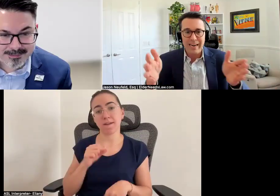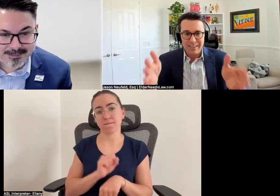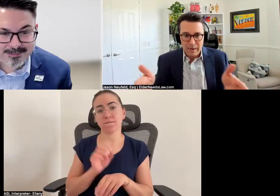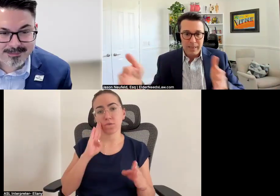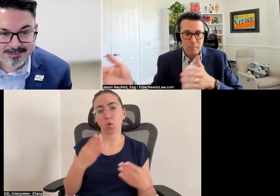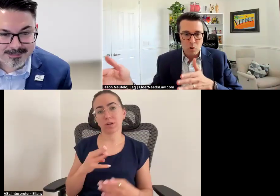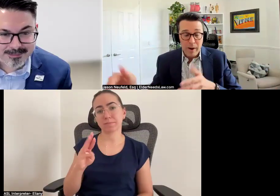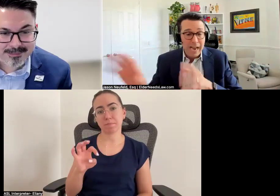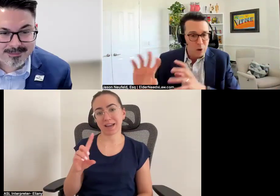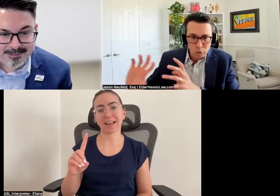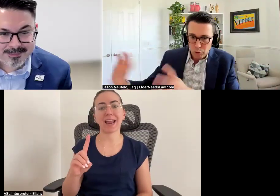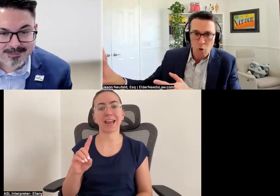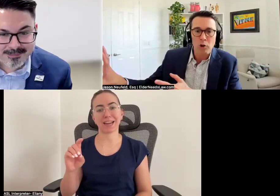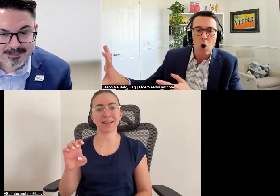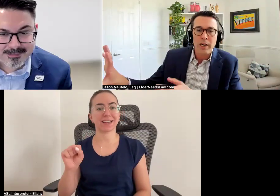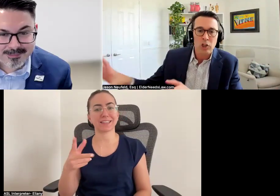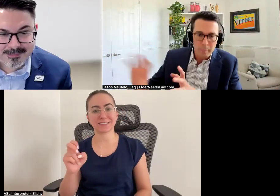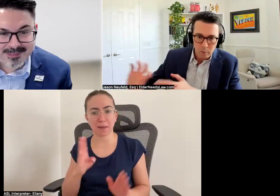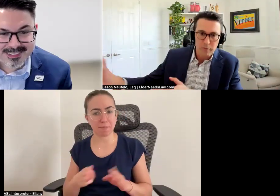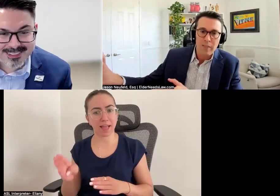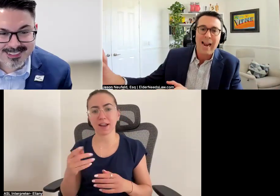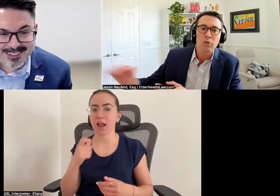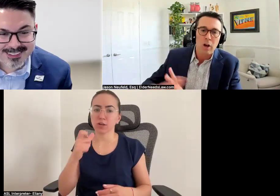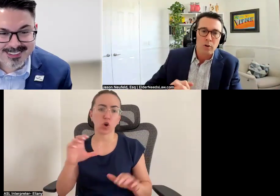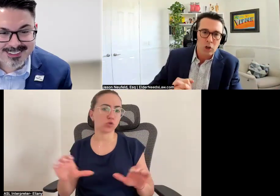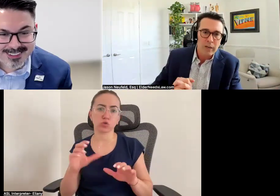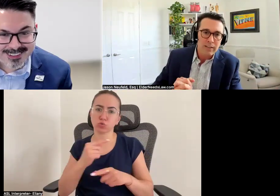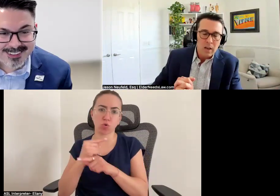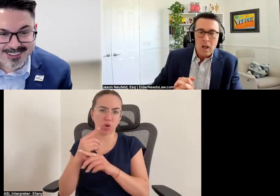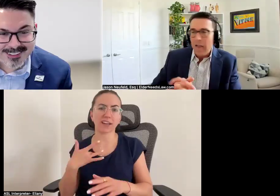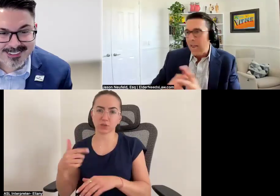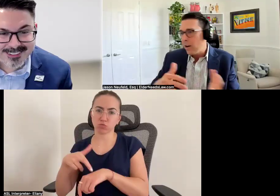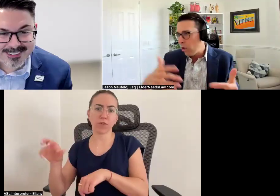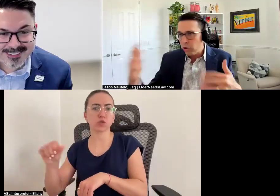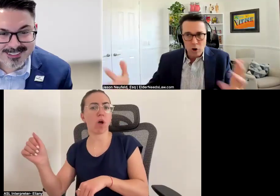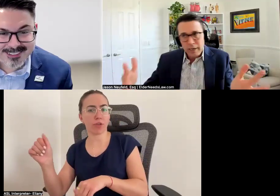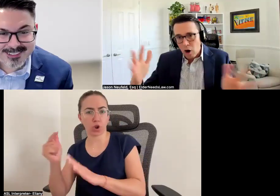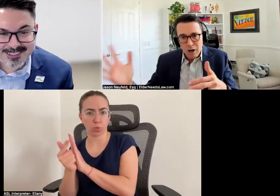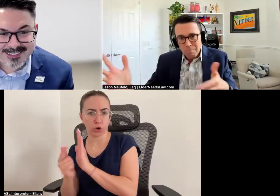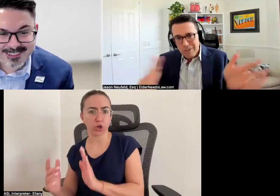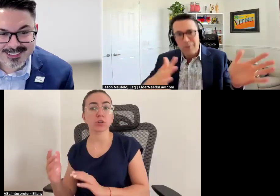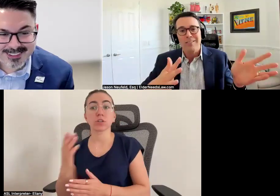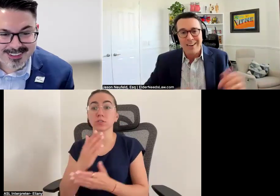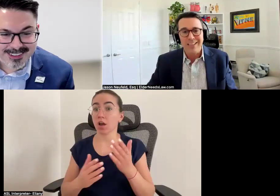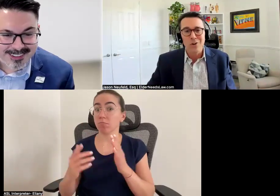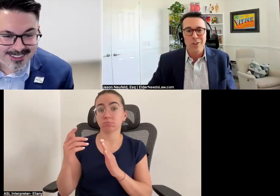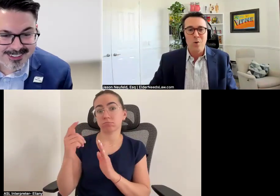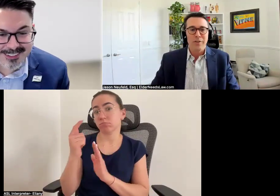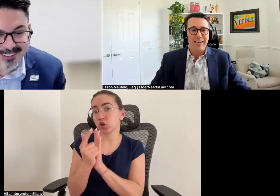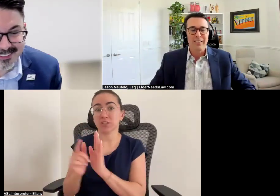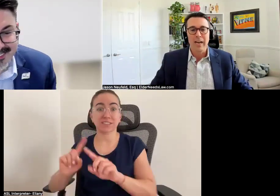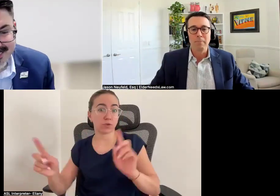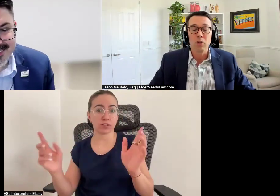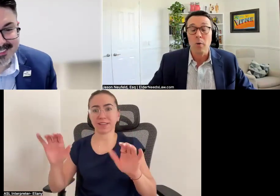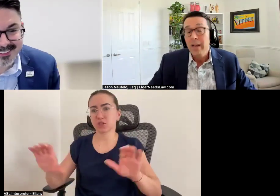needs planning, estate planning, and probate. I don't do so much guardianship. I refer that out to other attorneys. And other attorneys are different, right? They do